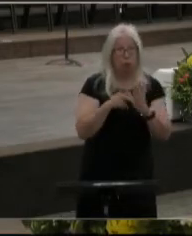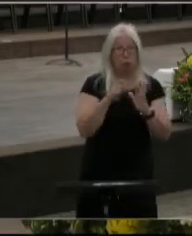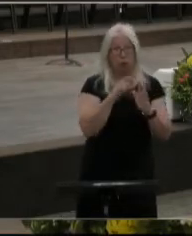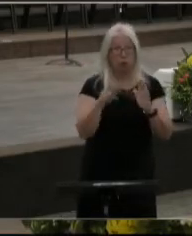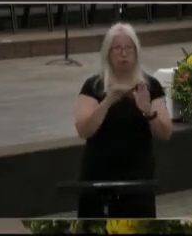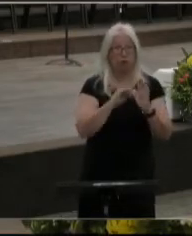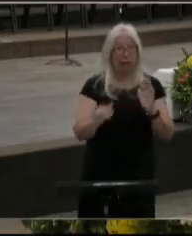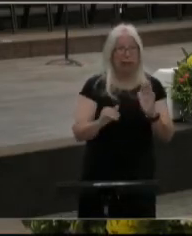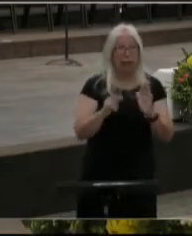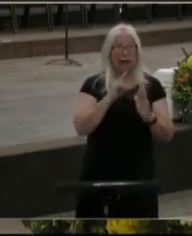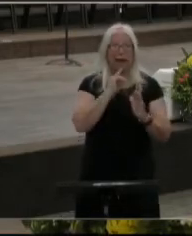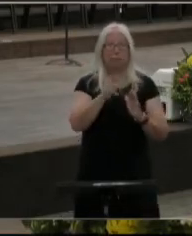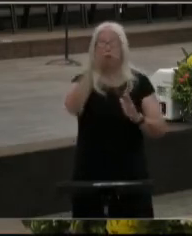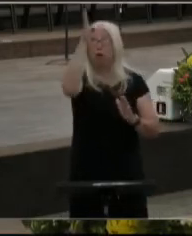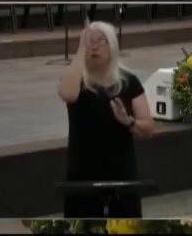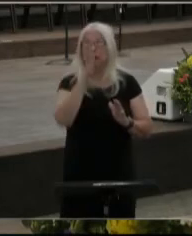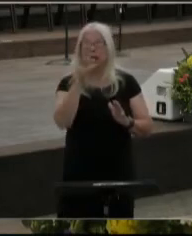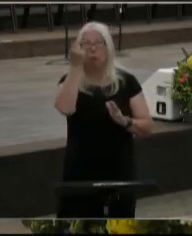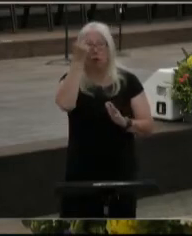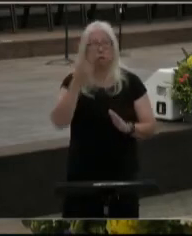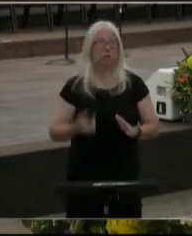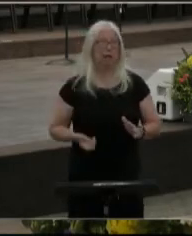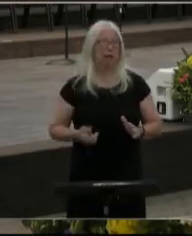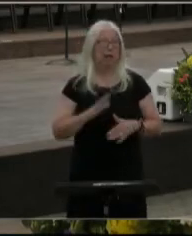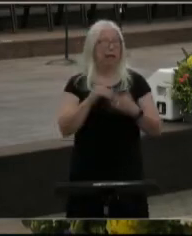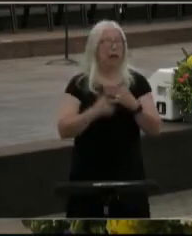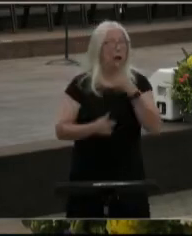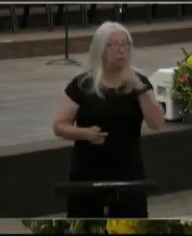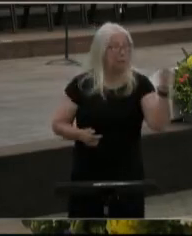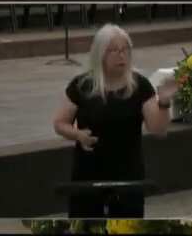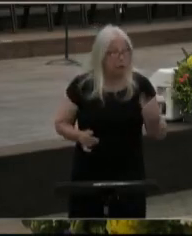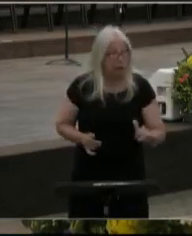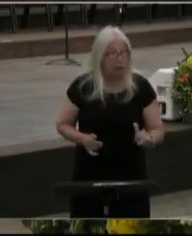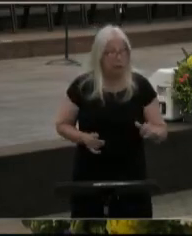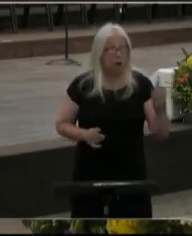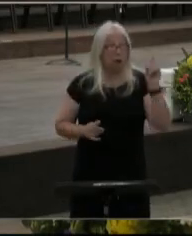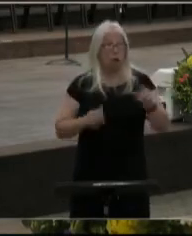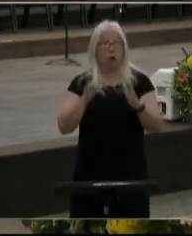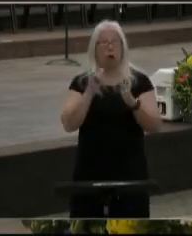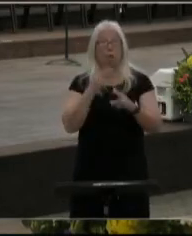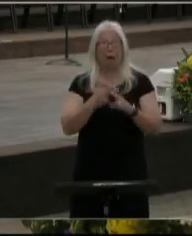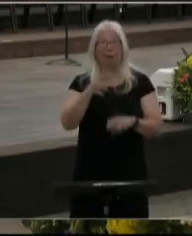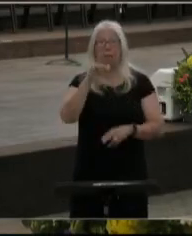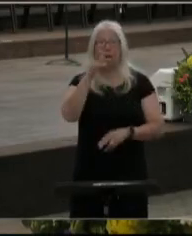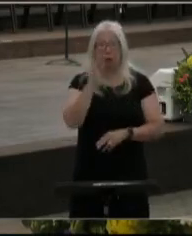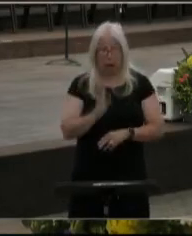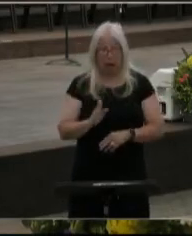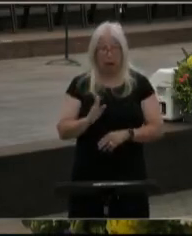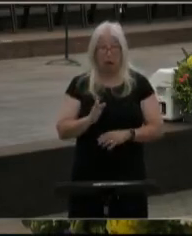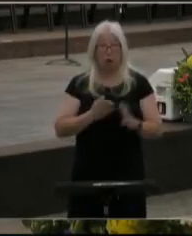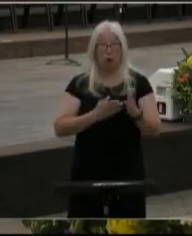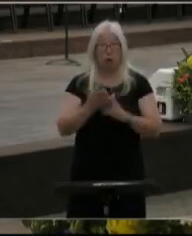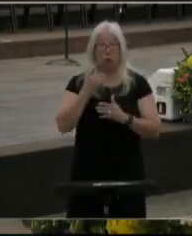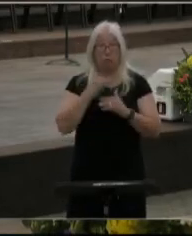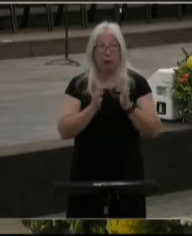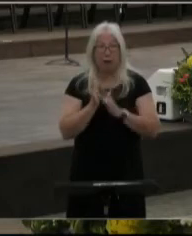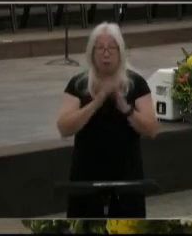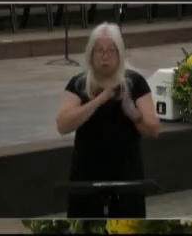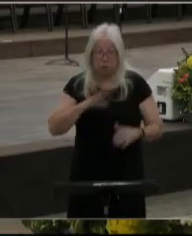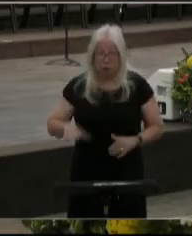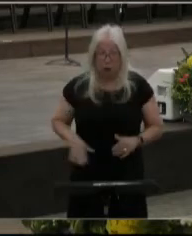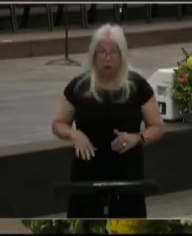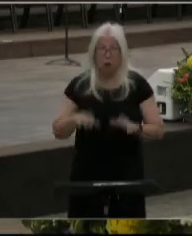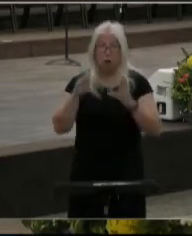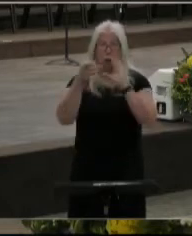few lines, I'm sure that God will understand. And all I'm saying to you is this, you go by the name of God. You go through the blood of Jesus Christ.